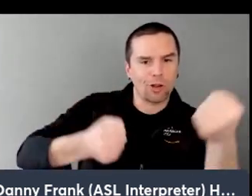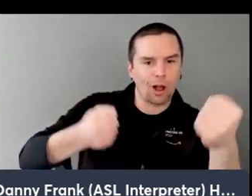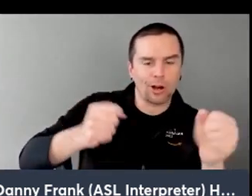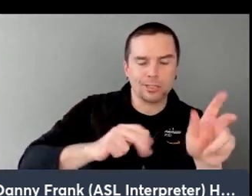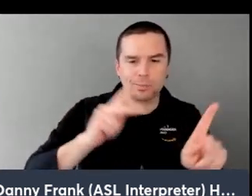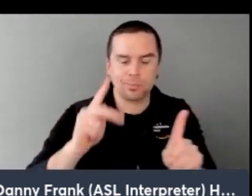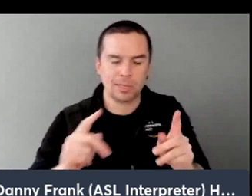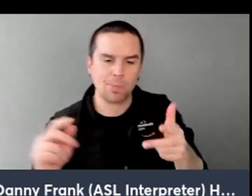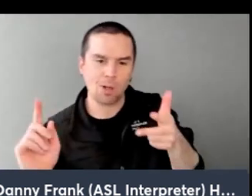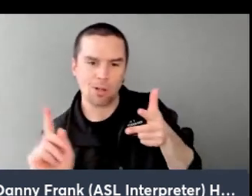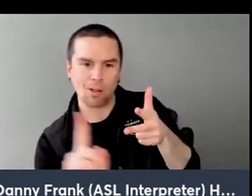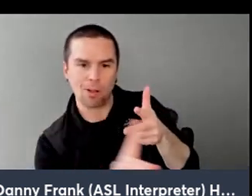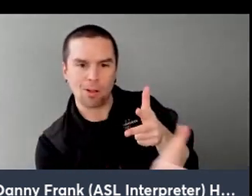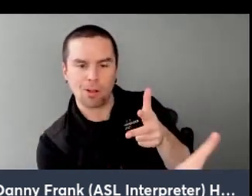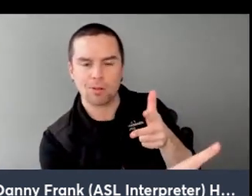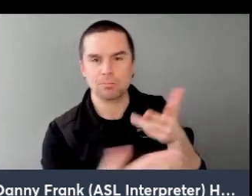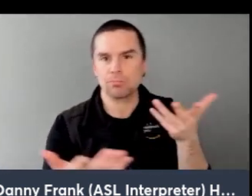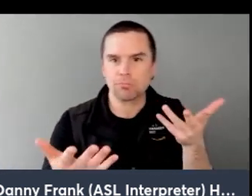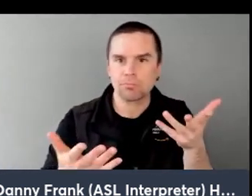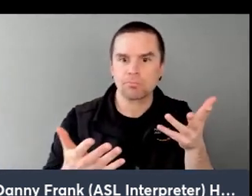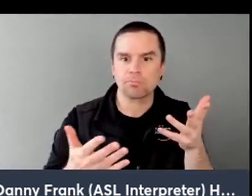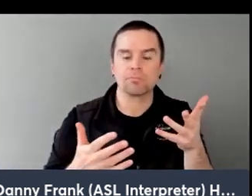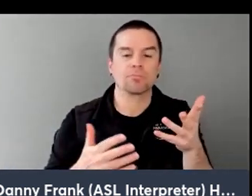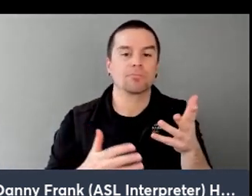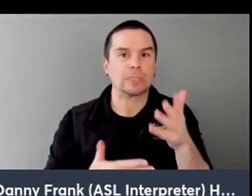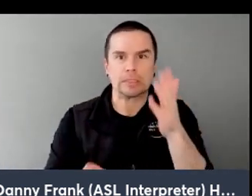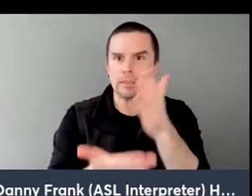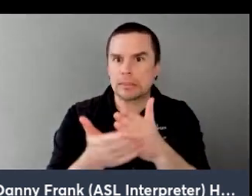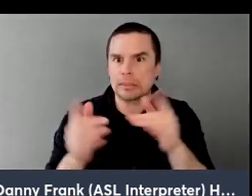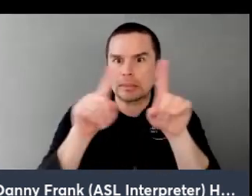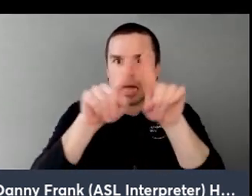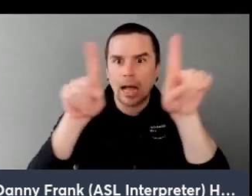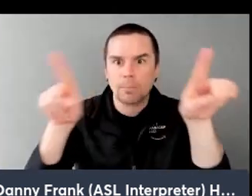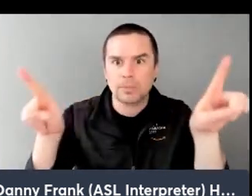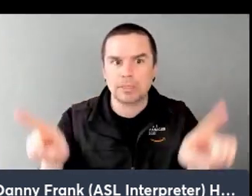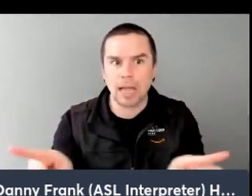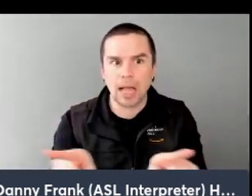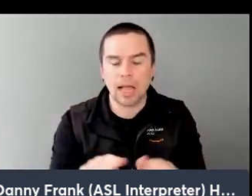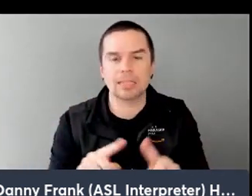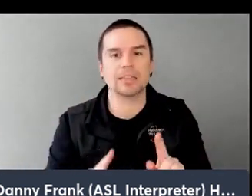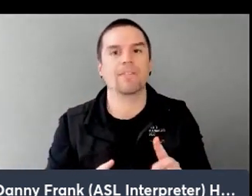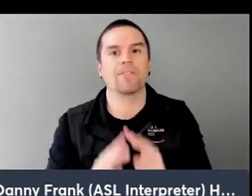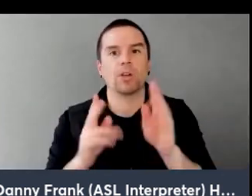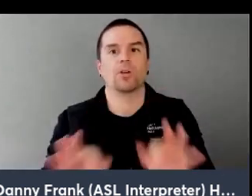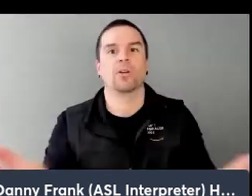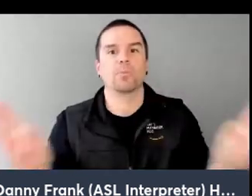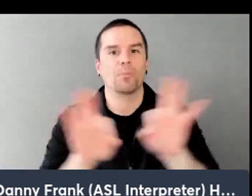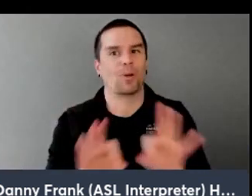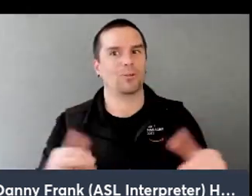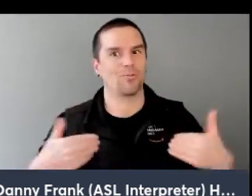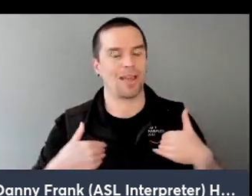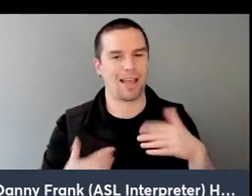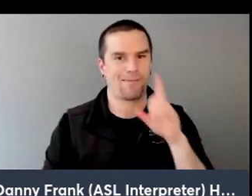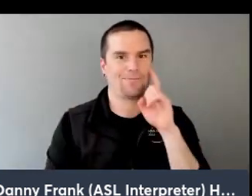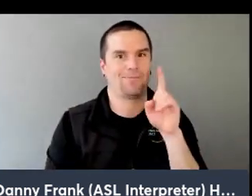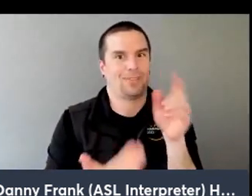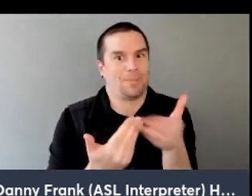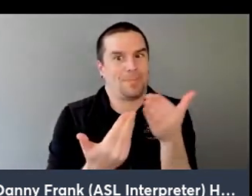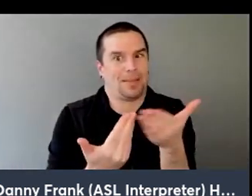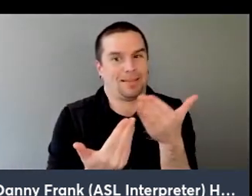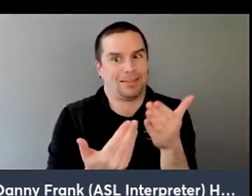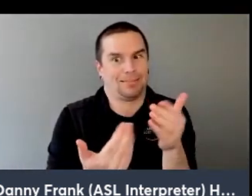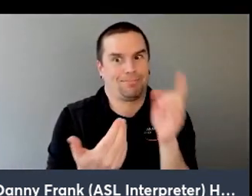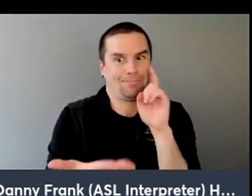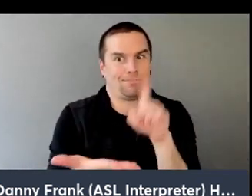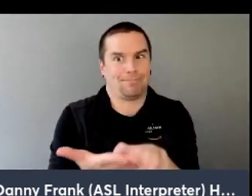there humans walking around? Is there a stop sign? Very important to have a stop sign detection, by the way. Yeah.